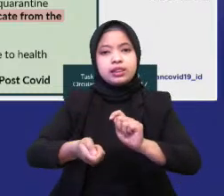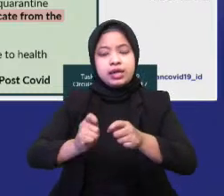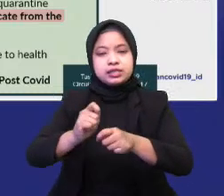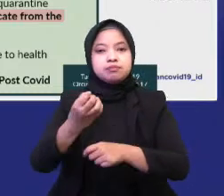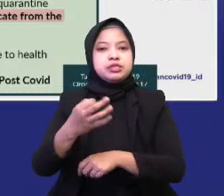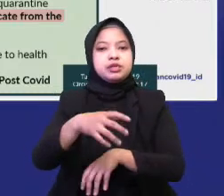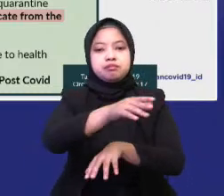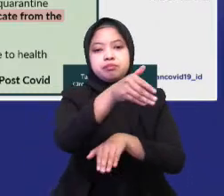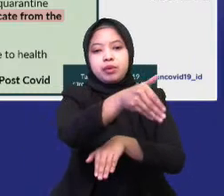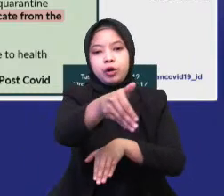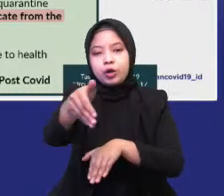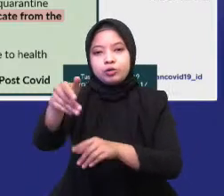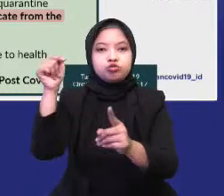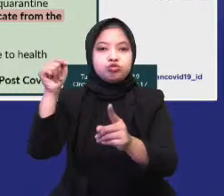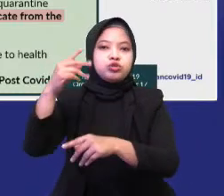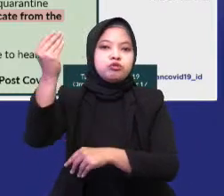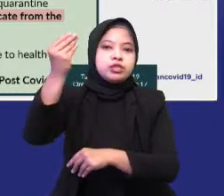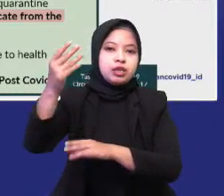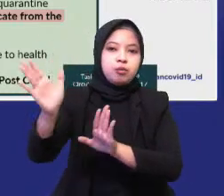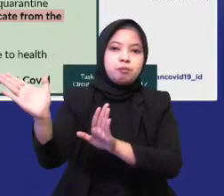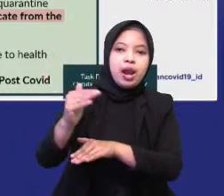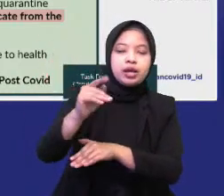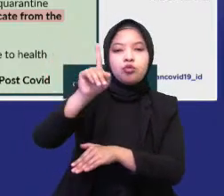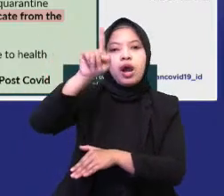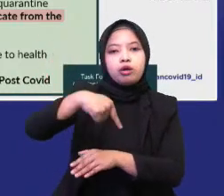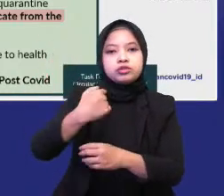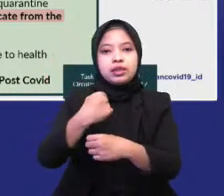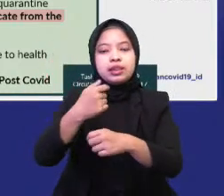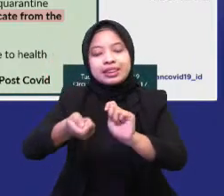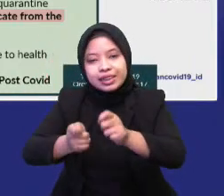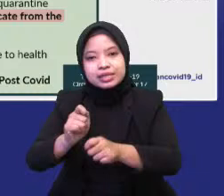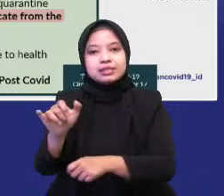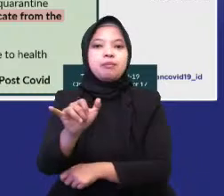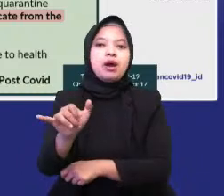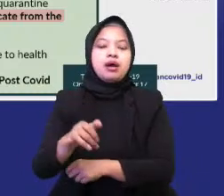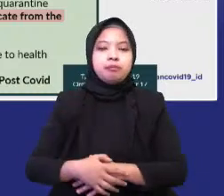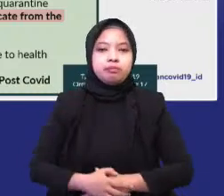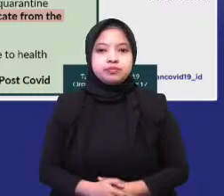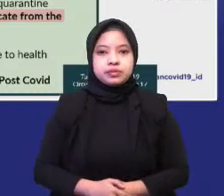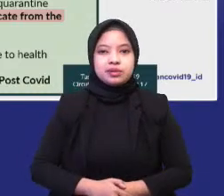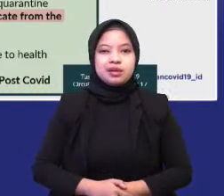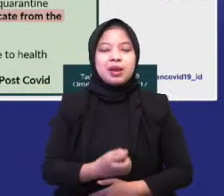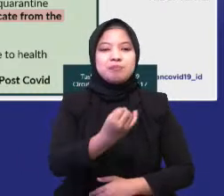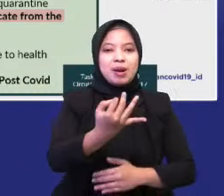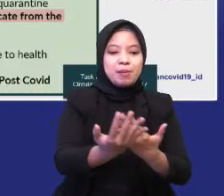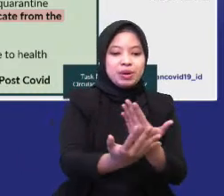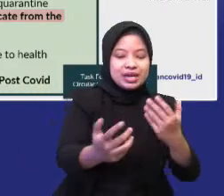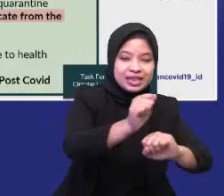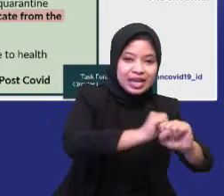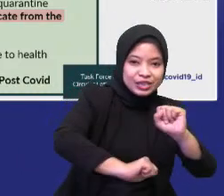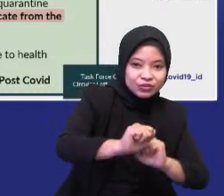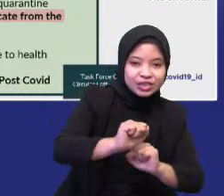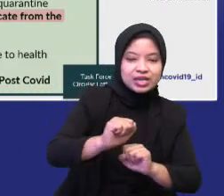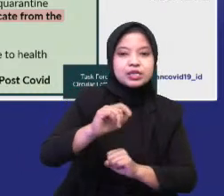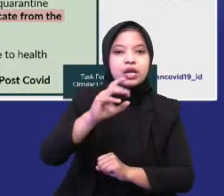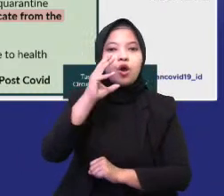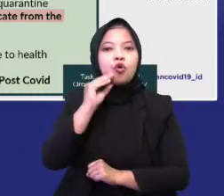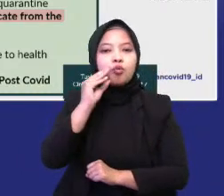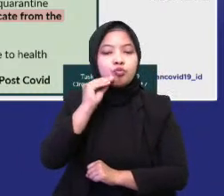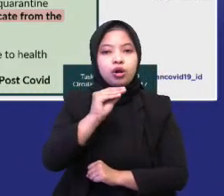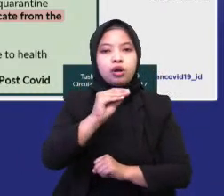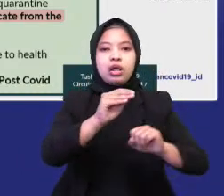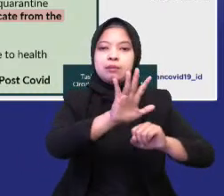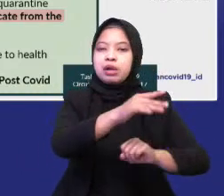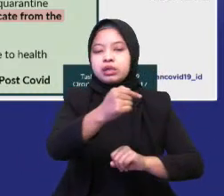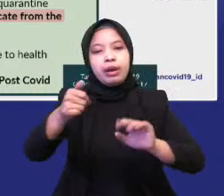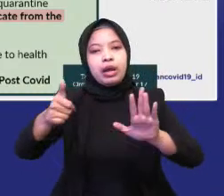receive vaccination. In addition, to facilitate community mobility, children aged 6 to 17